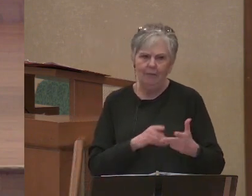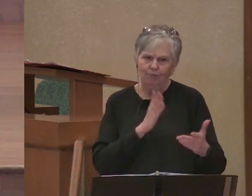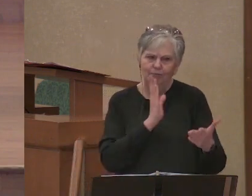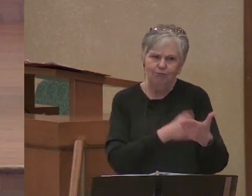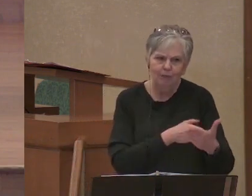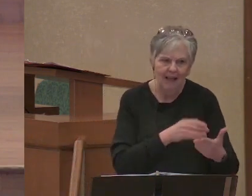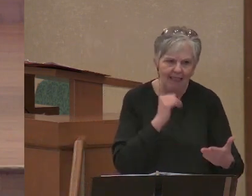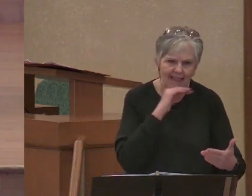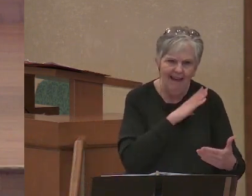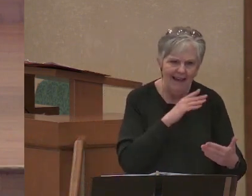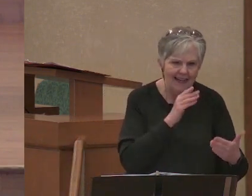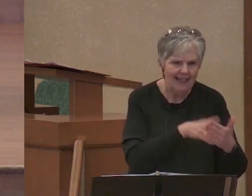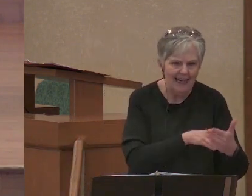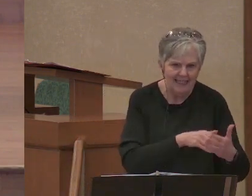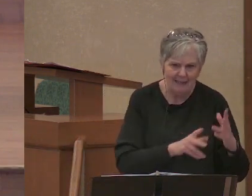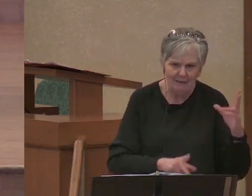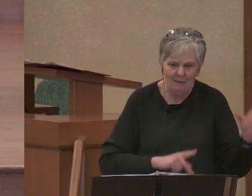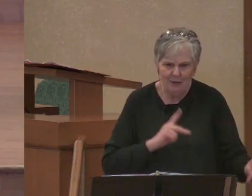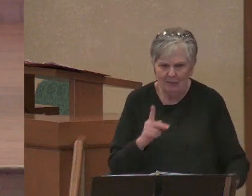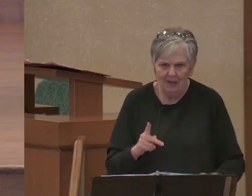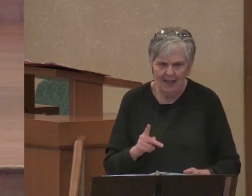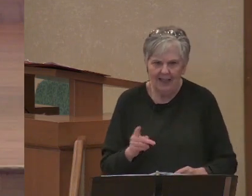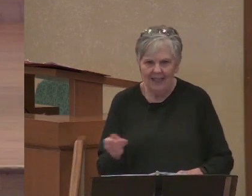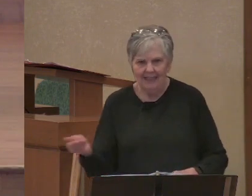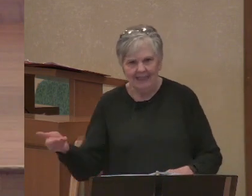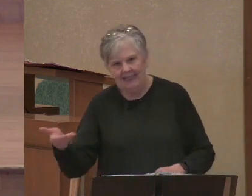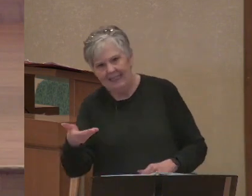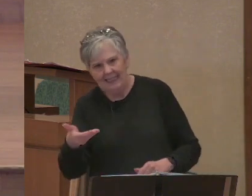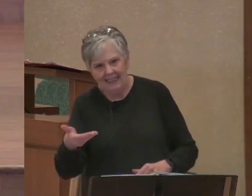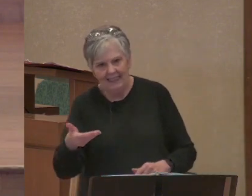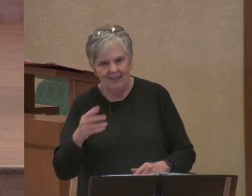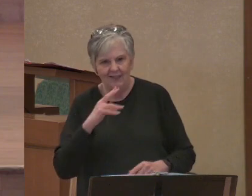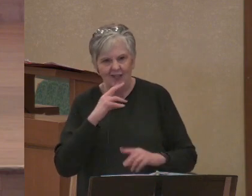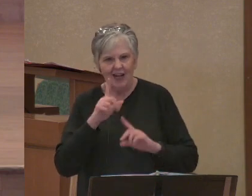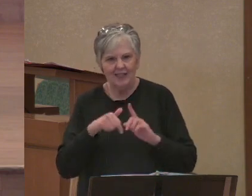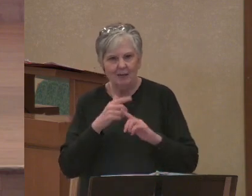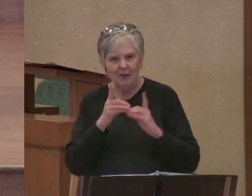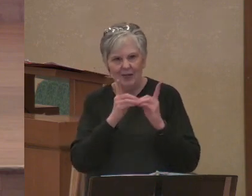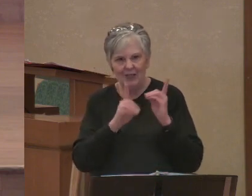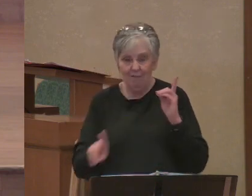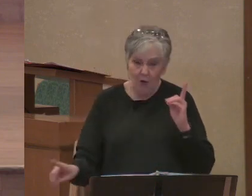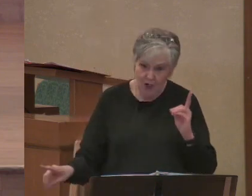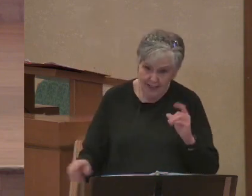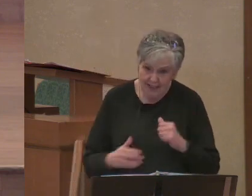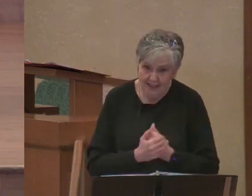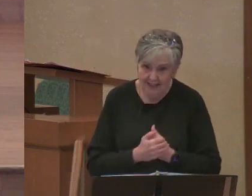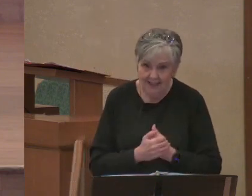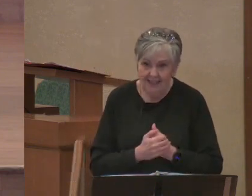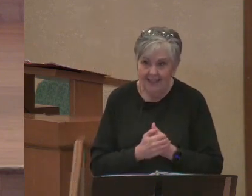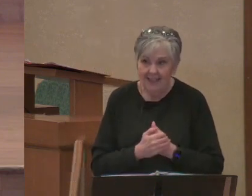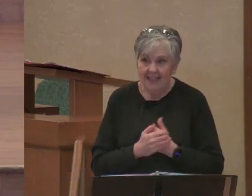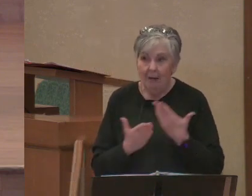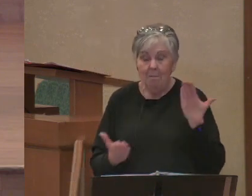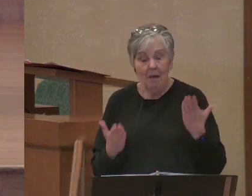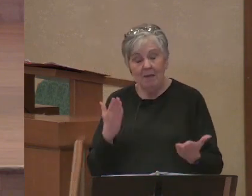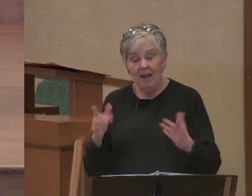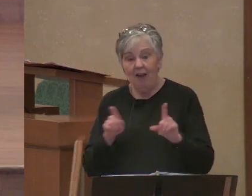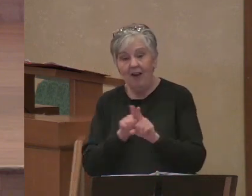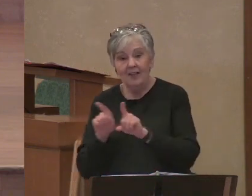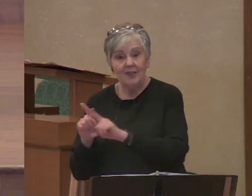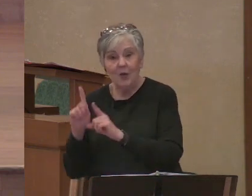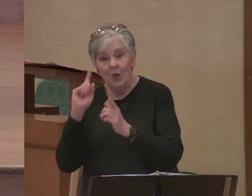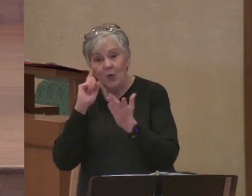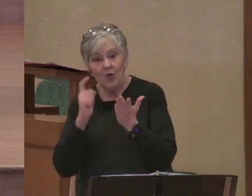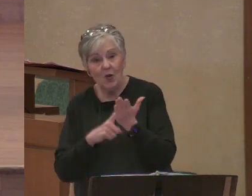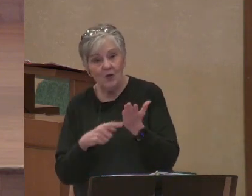witness. And he even sneaks in a little word about divorce. You might have also noticed how,